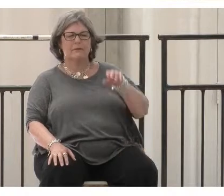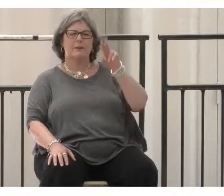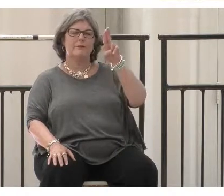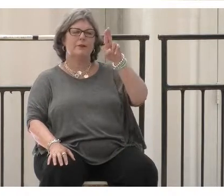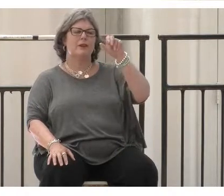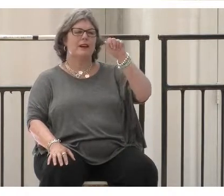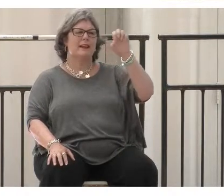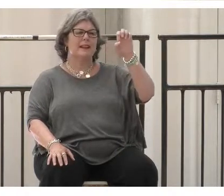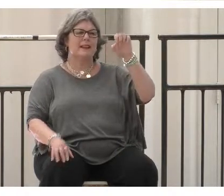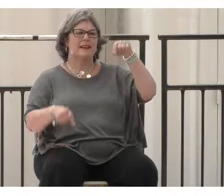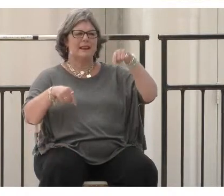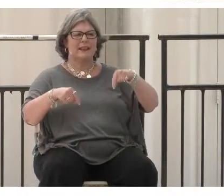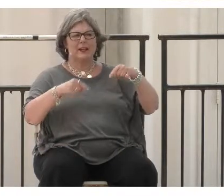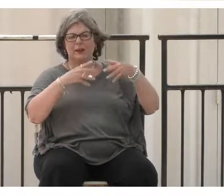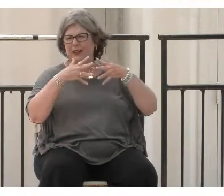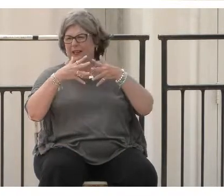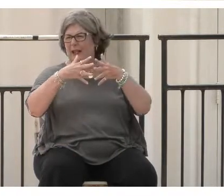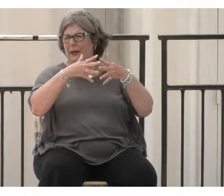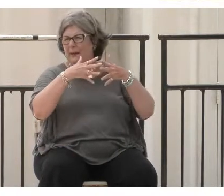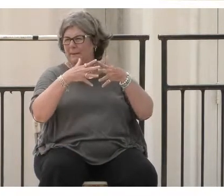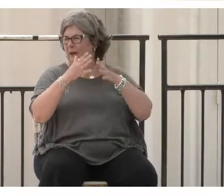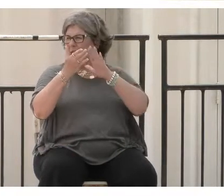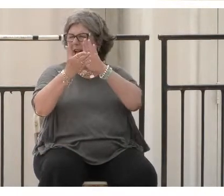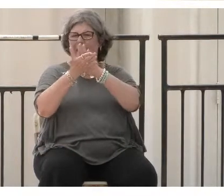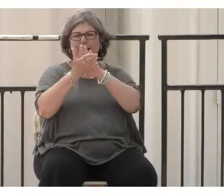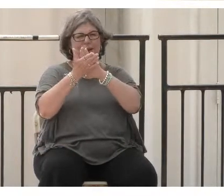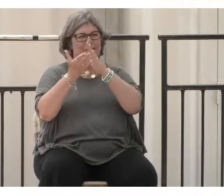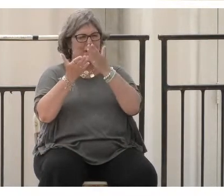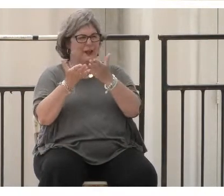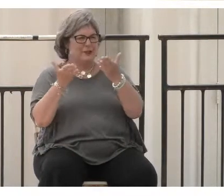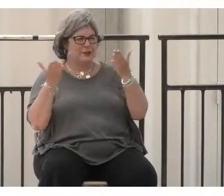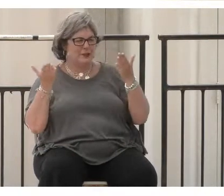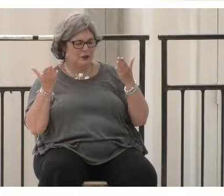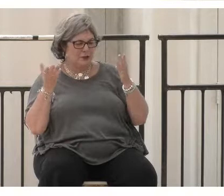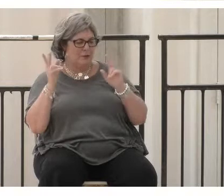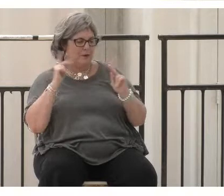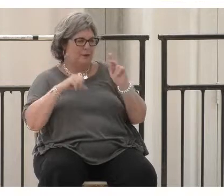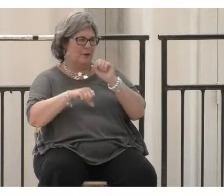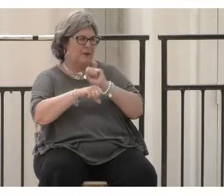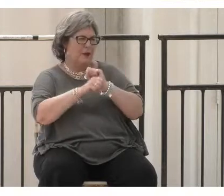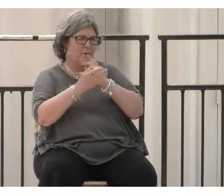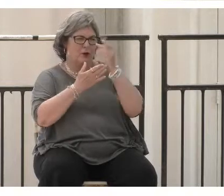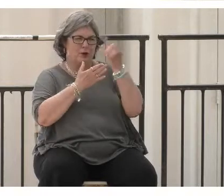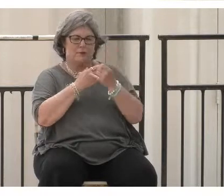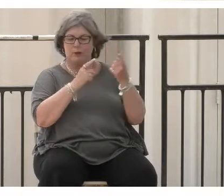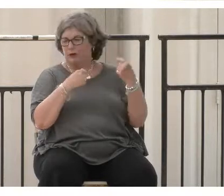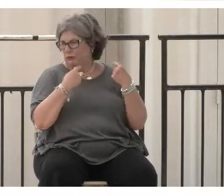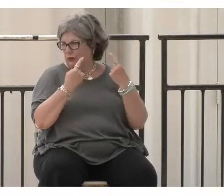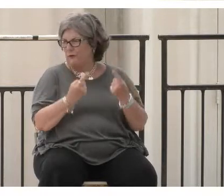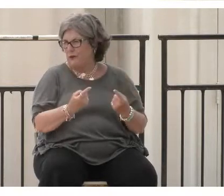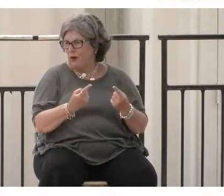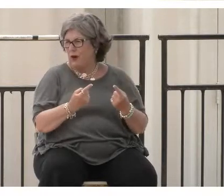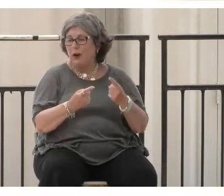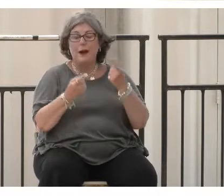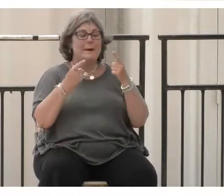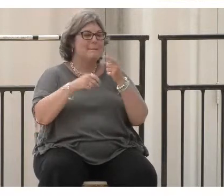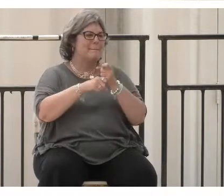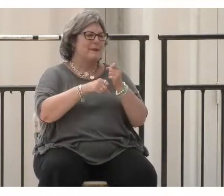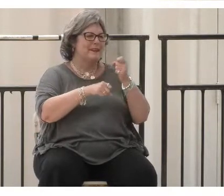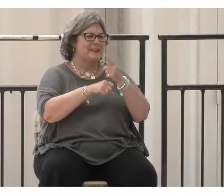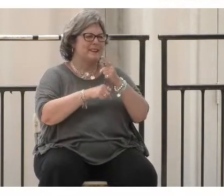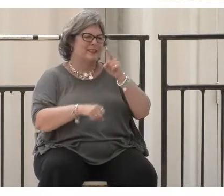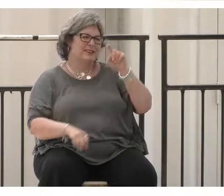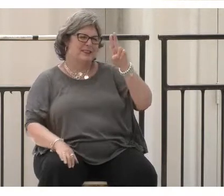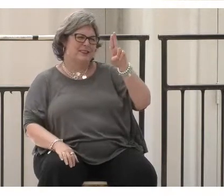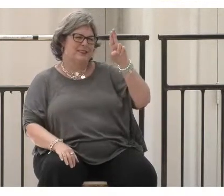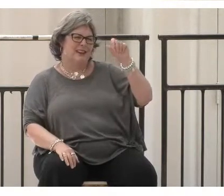America in such a prestigious place, and I really congratulate all that work on the project so hard. But next year, United Arab